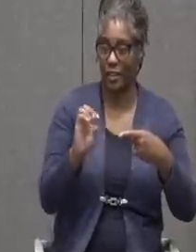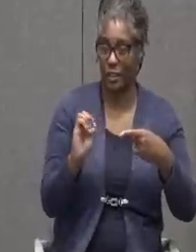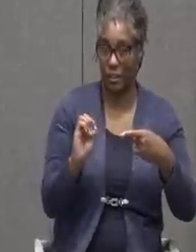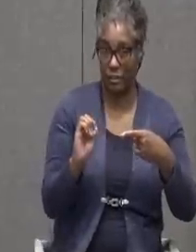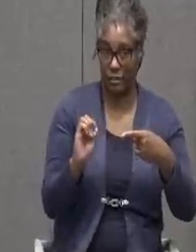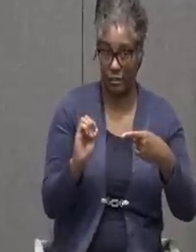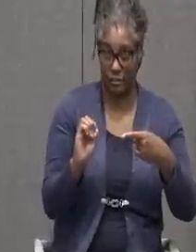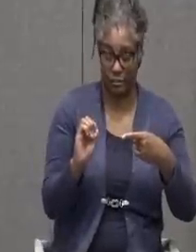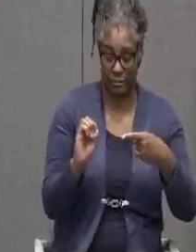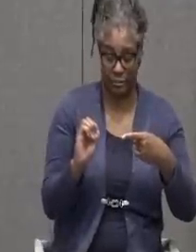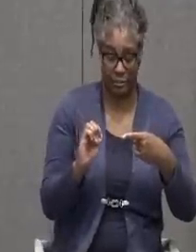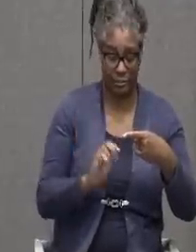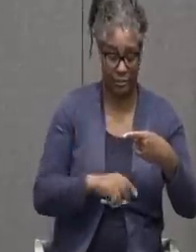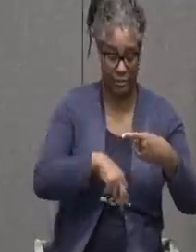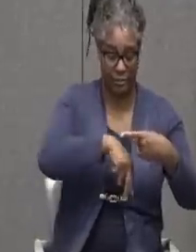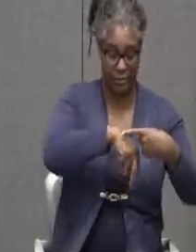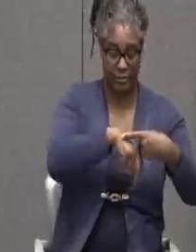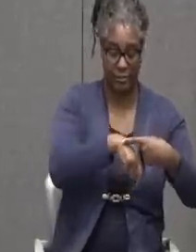back